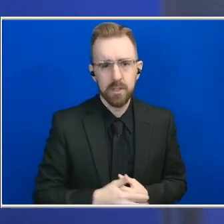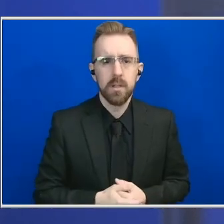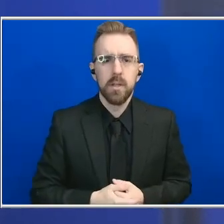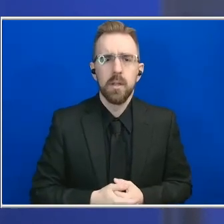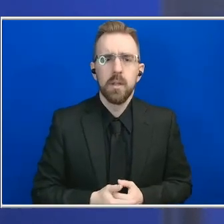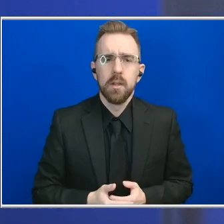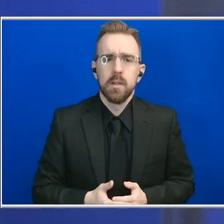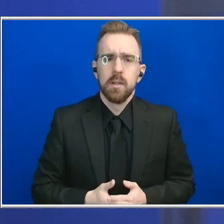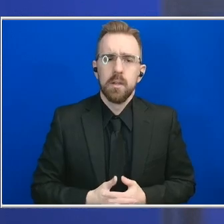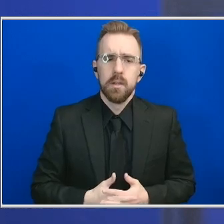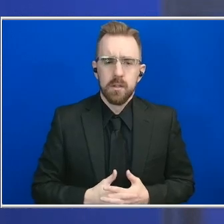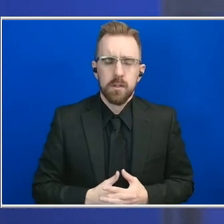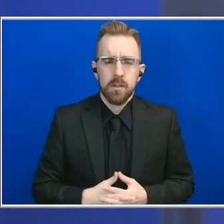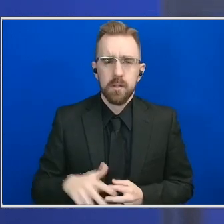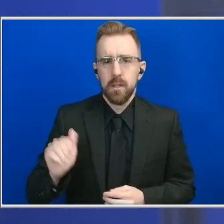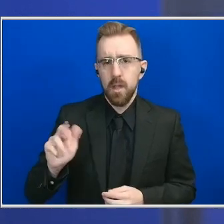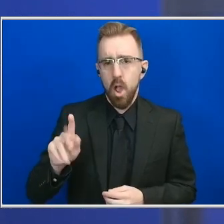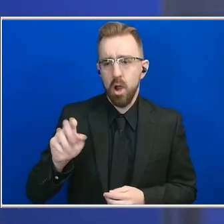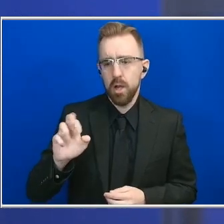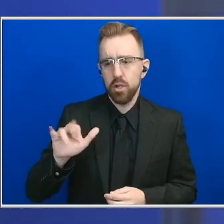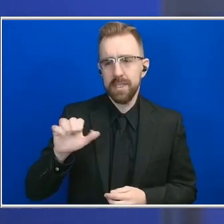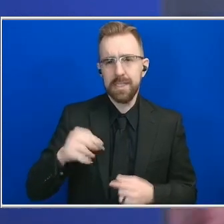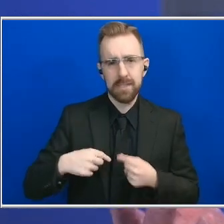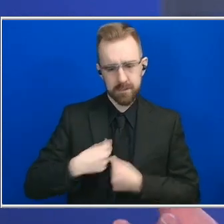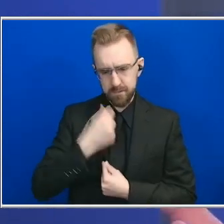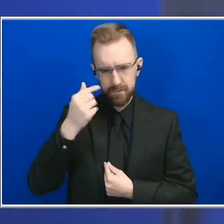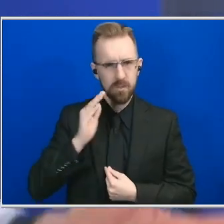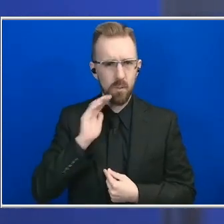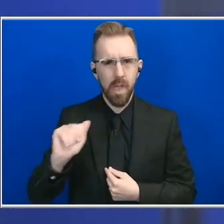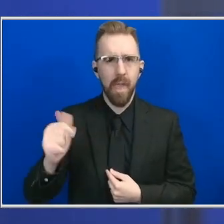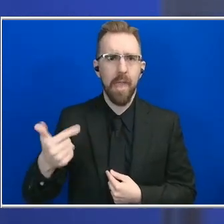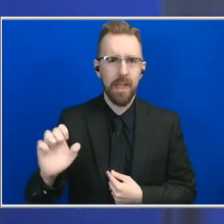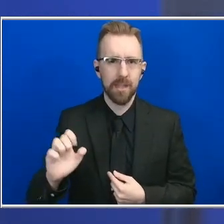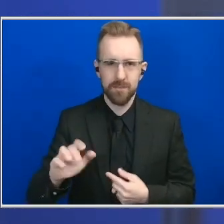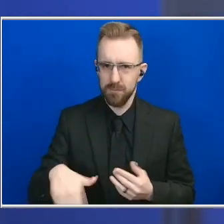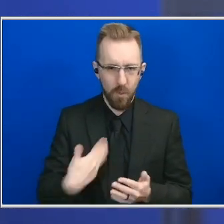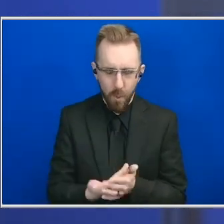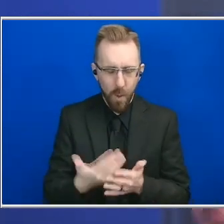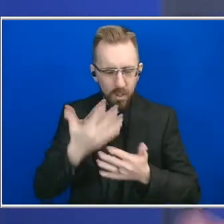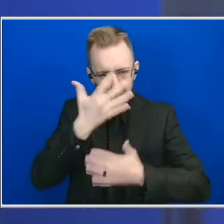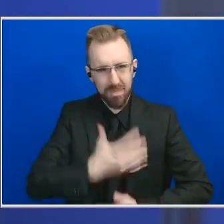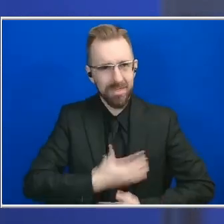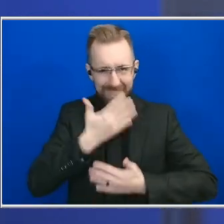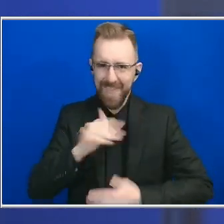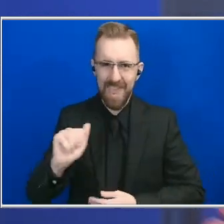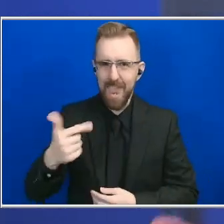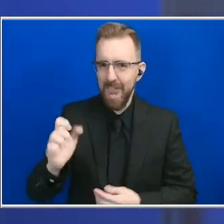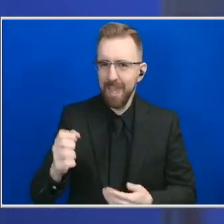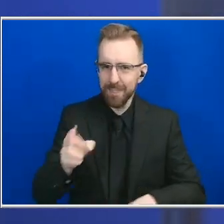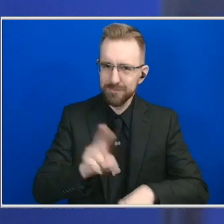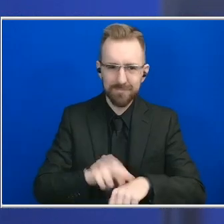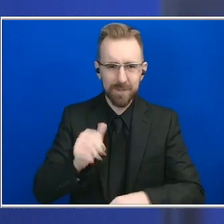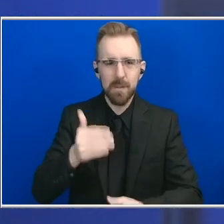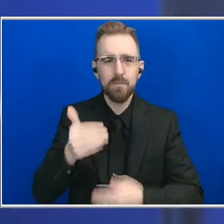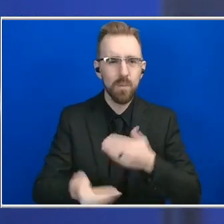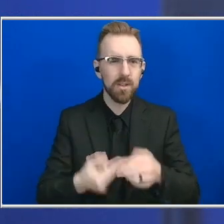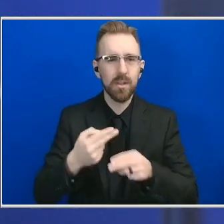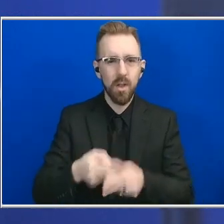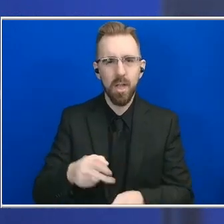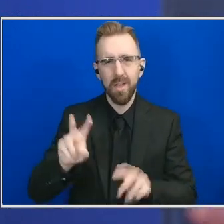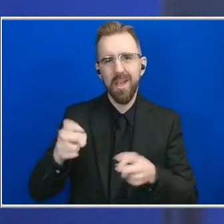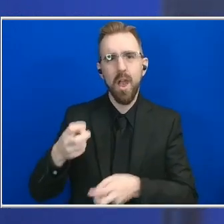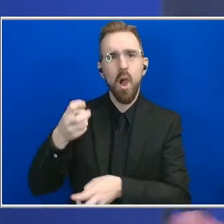arteries age, and we all age. All parts of our body right. age. Yeah. It's a process called hardening of the arteries, old age,